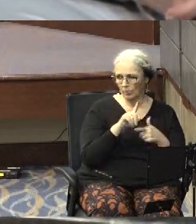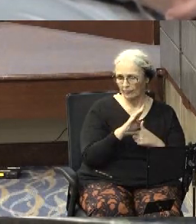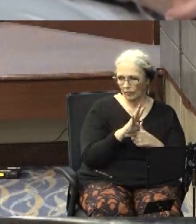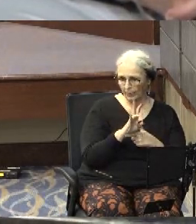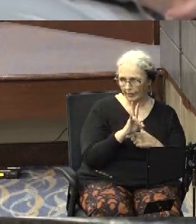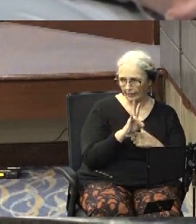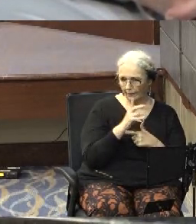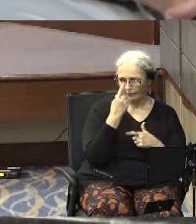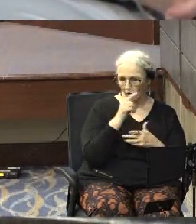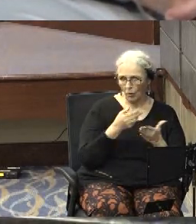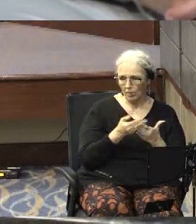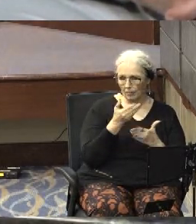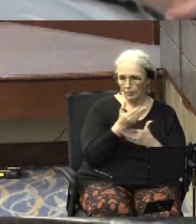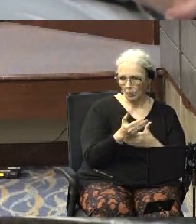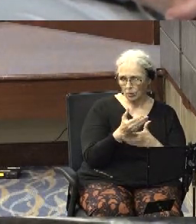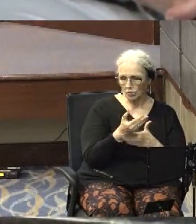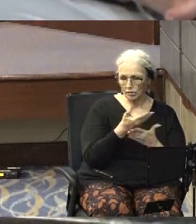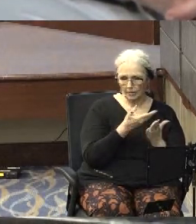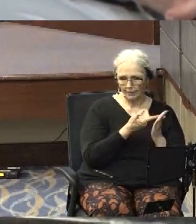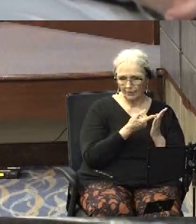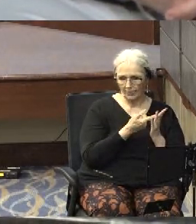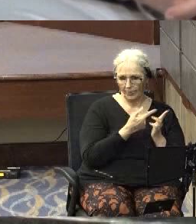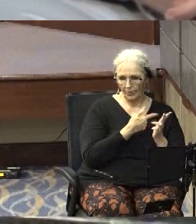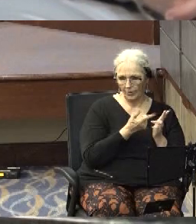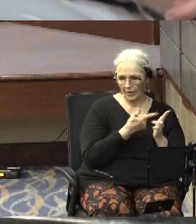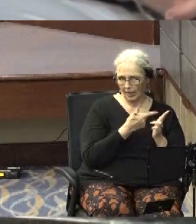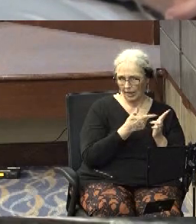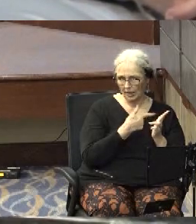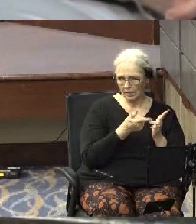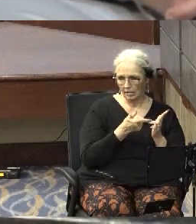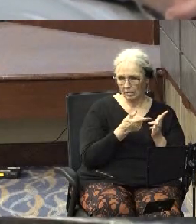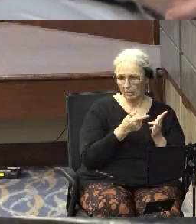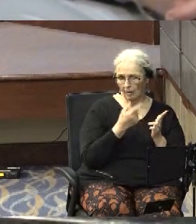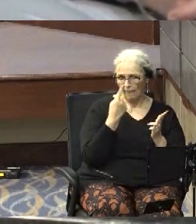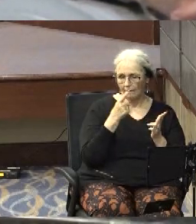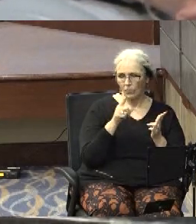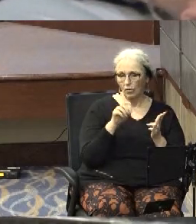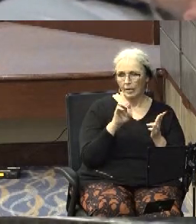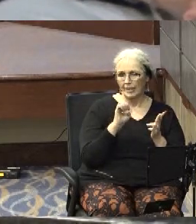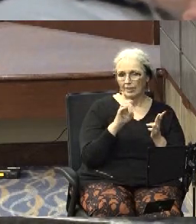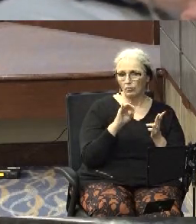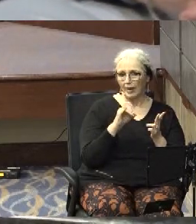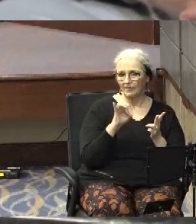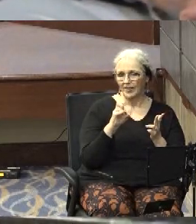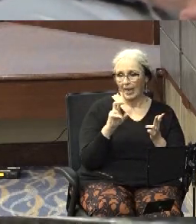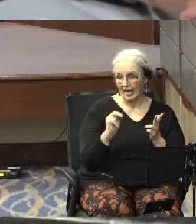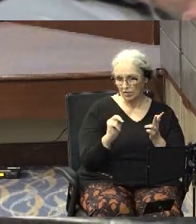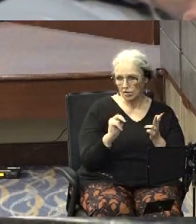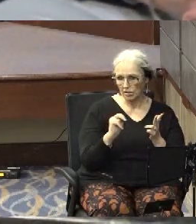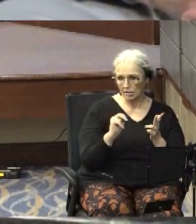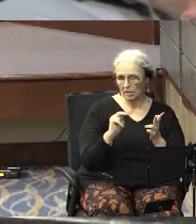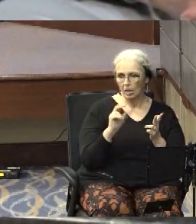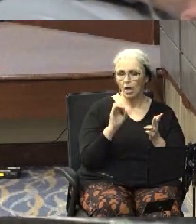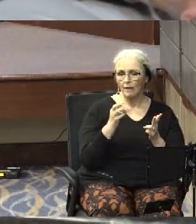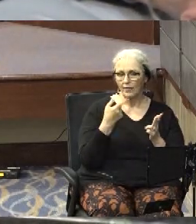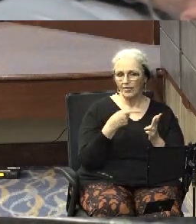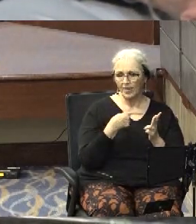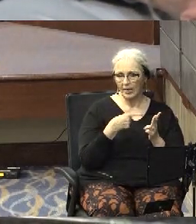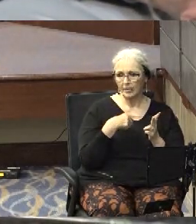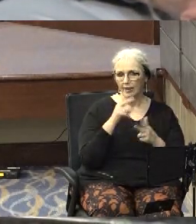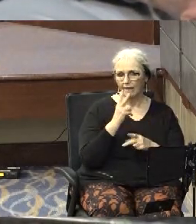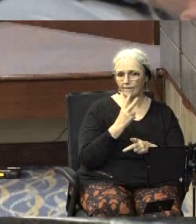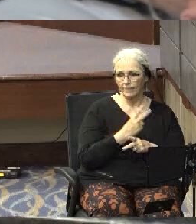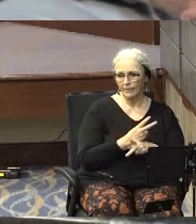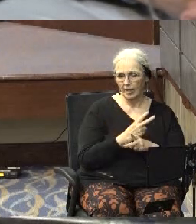the purchase of these. The ratification of the purchase. Yes, the ratification of these vans,